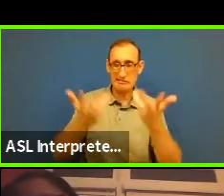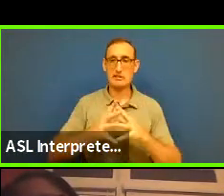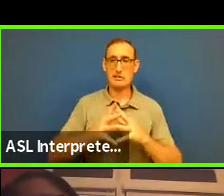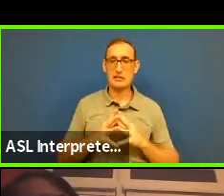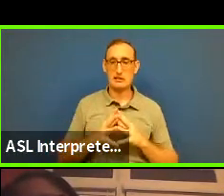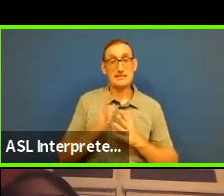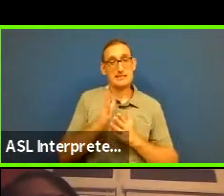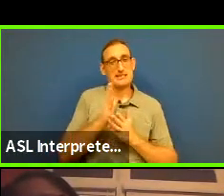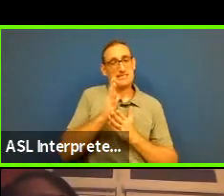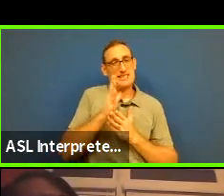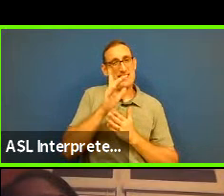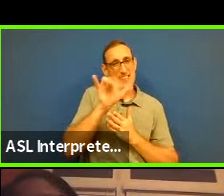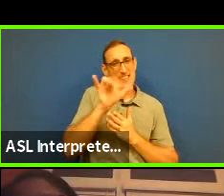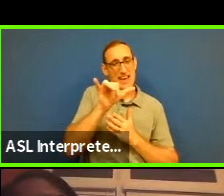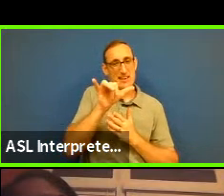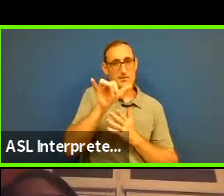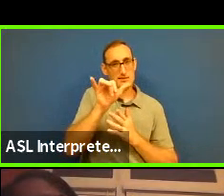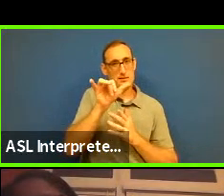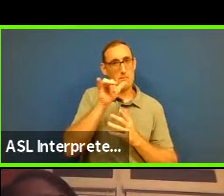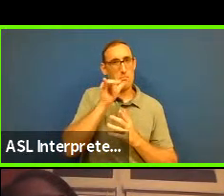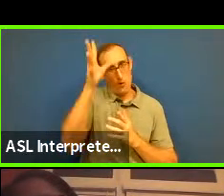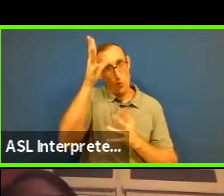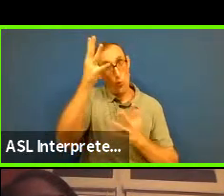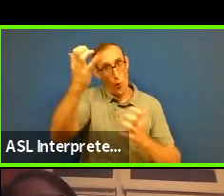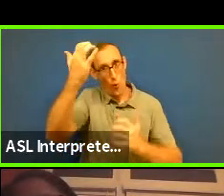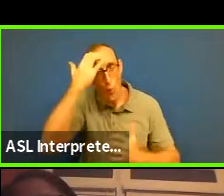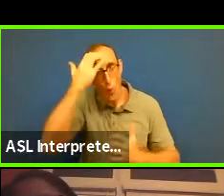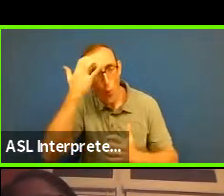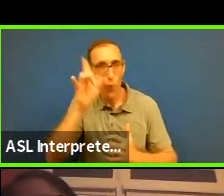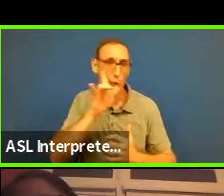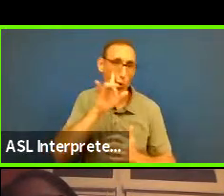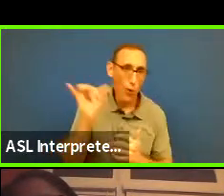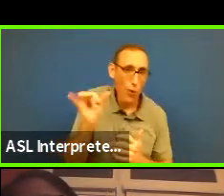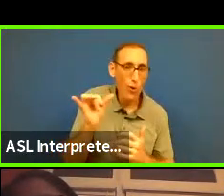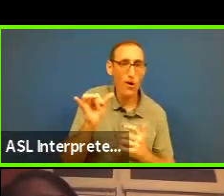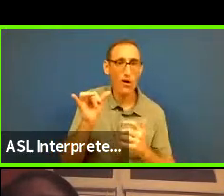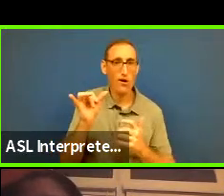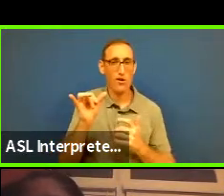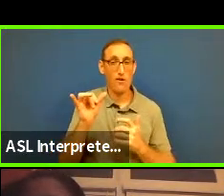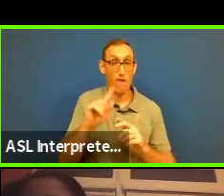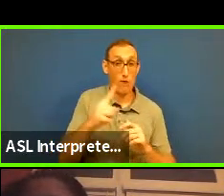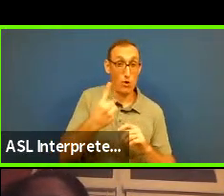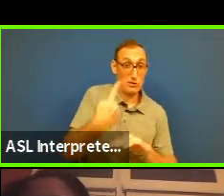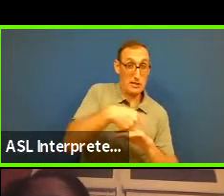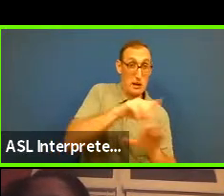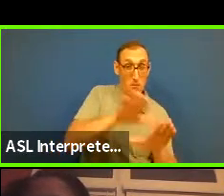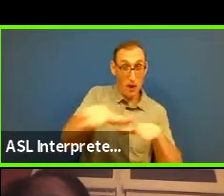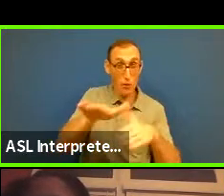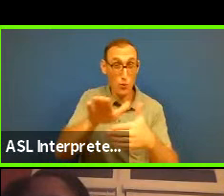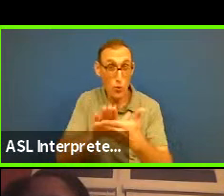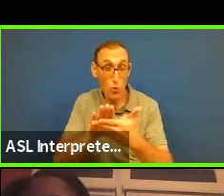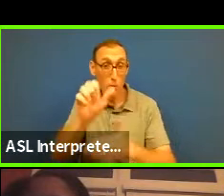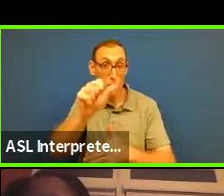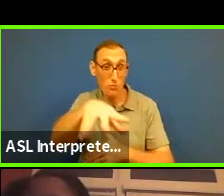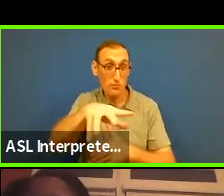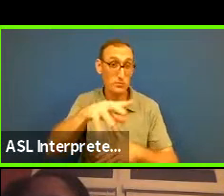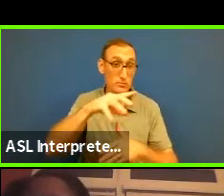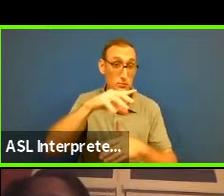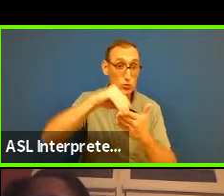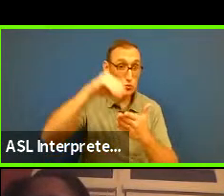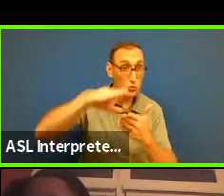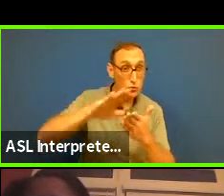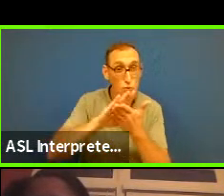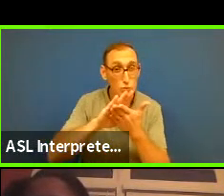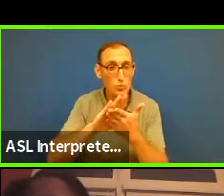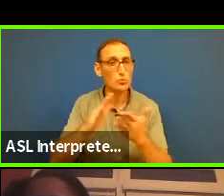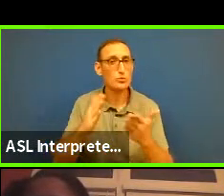are types of questions that parents are going to want to know. What happens from day one? I'm going to drive my kid to school.